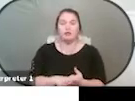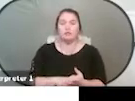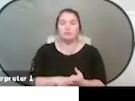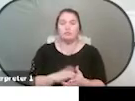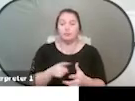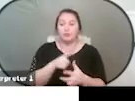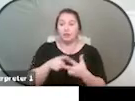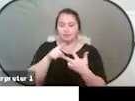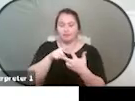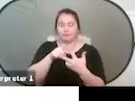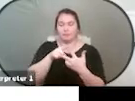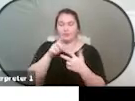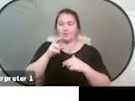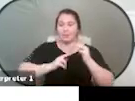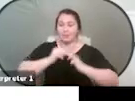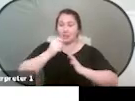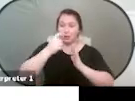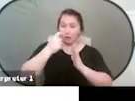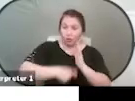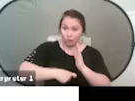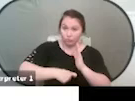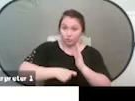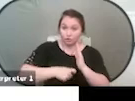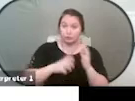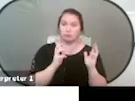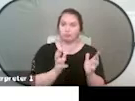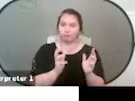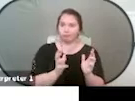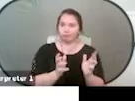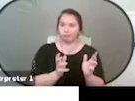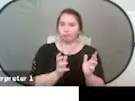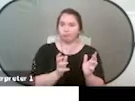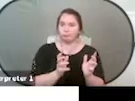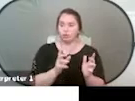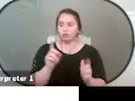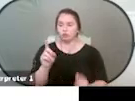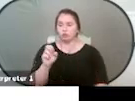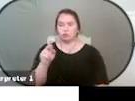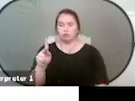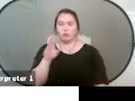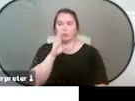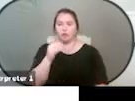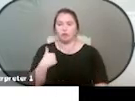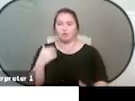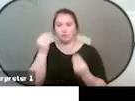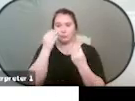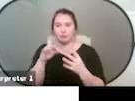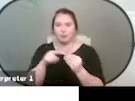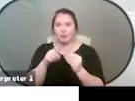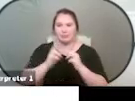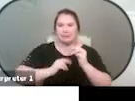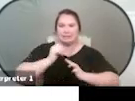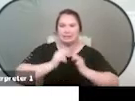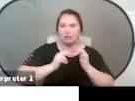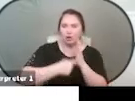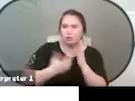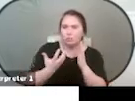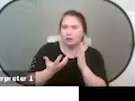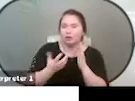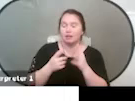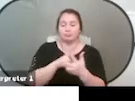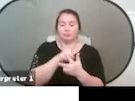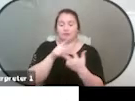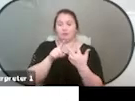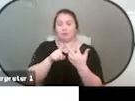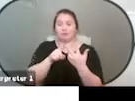facility first cost conversation. So Doug's going to share some information about building costs. Then we're going to share a couple